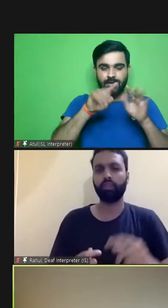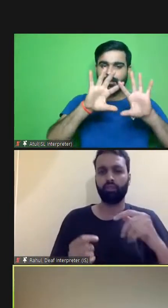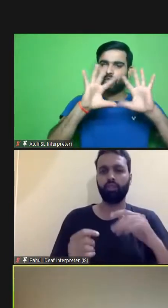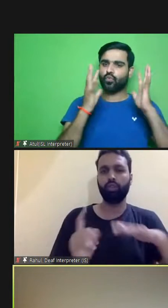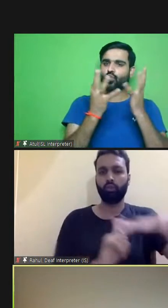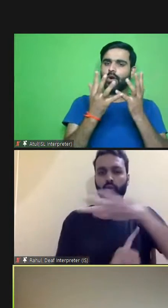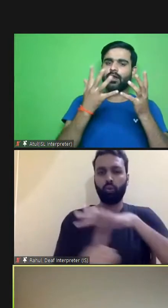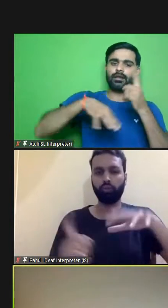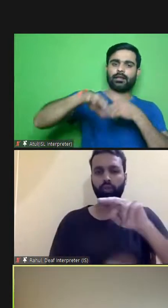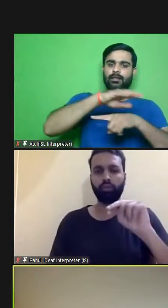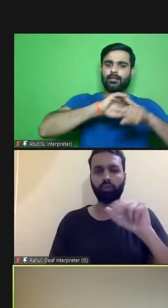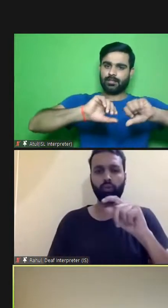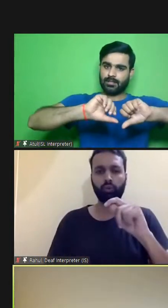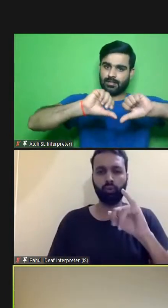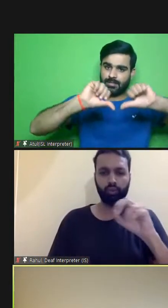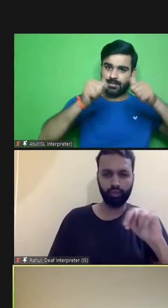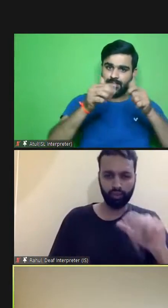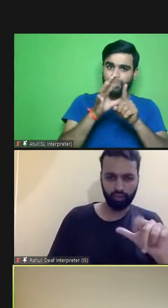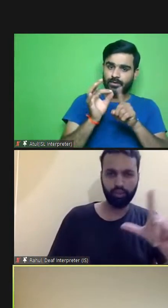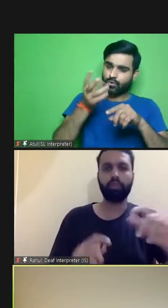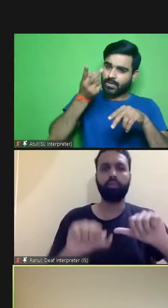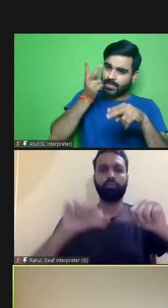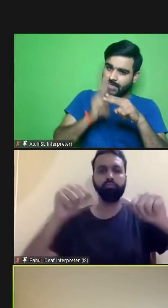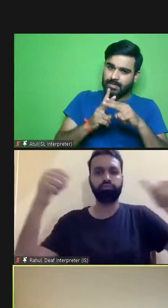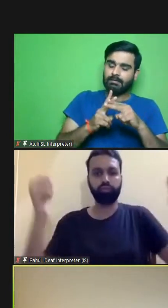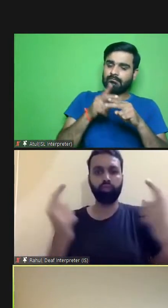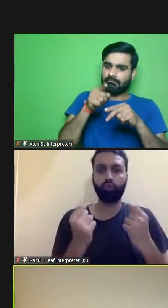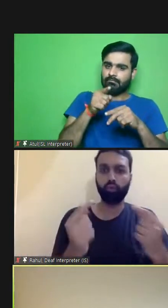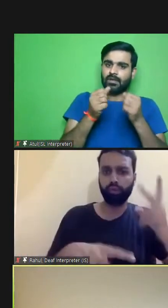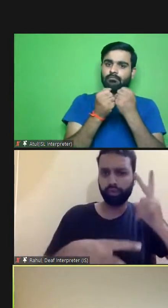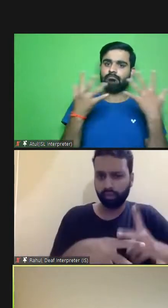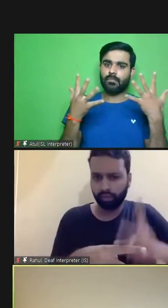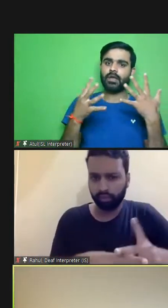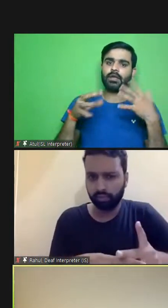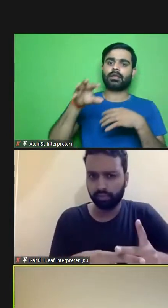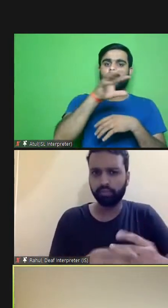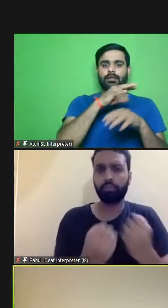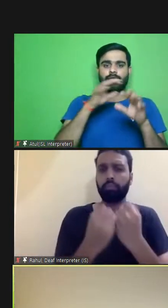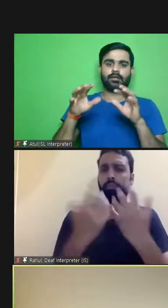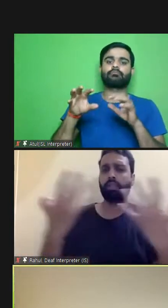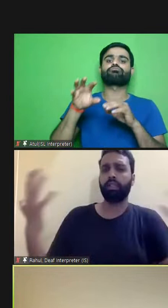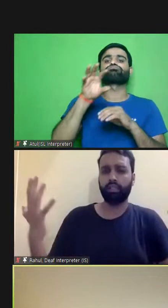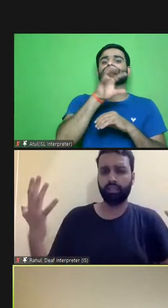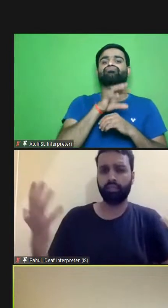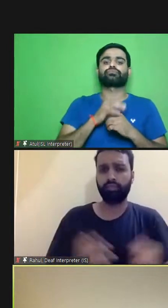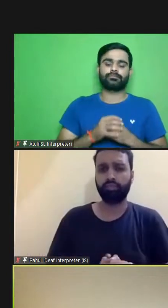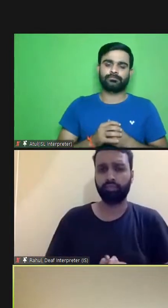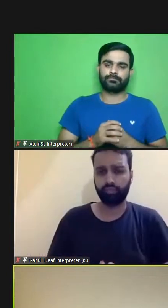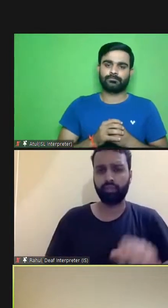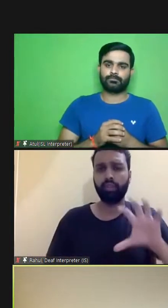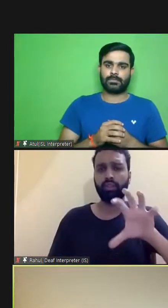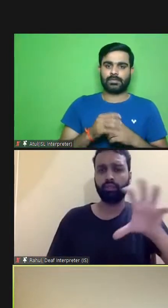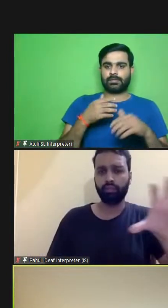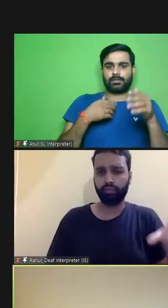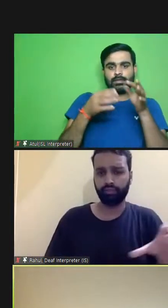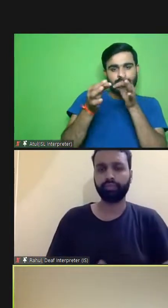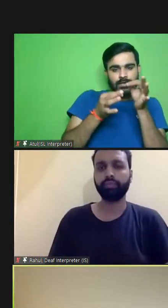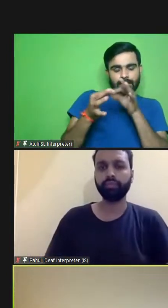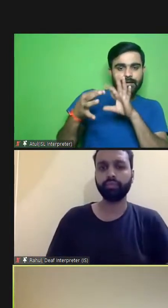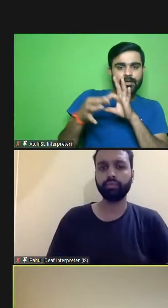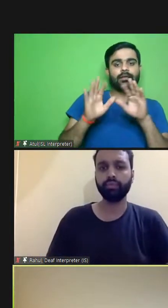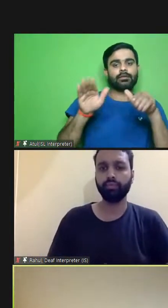malnutrition such as child stunting are still prevalent across many low and middle income countries. Stunting means children not growing to